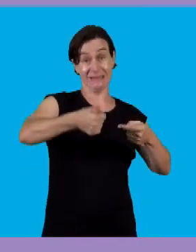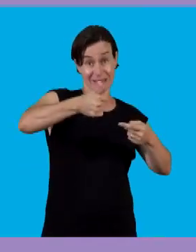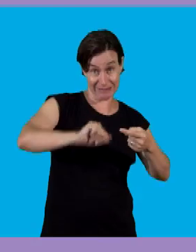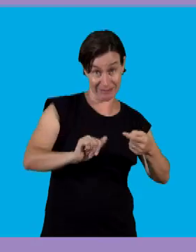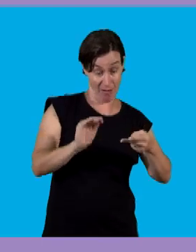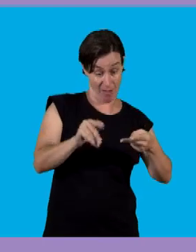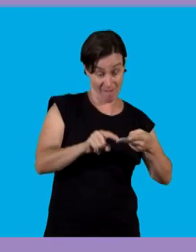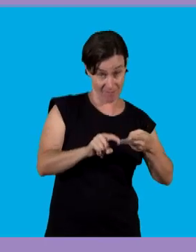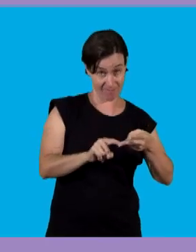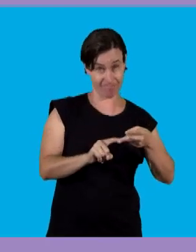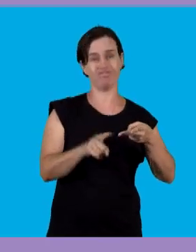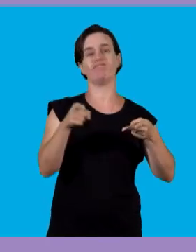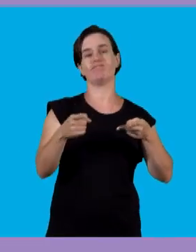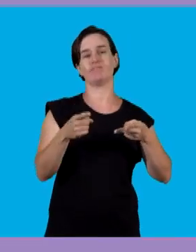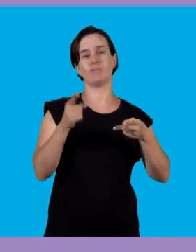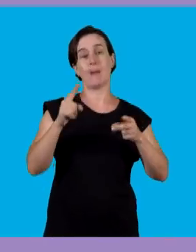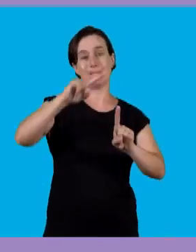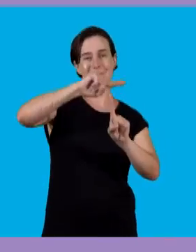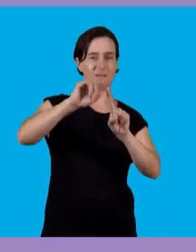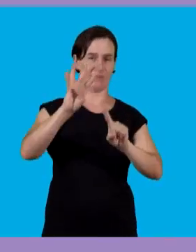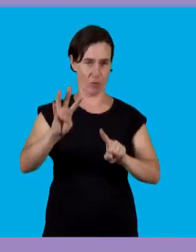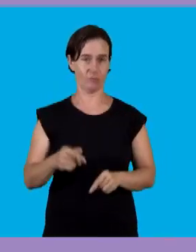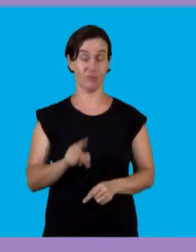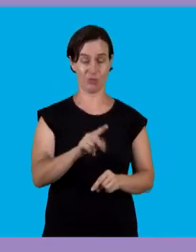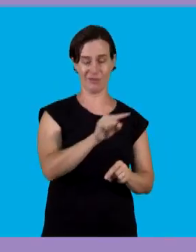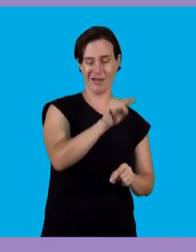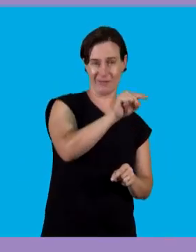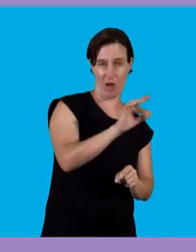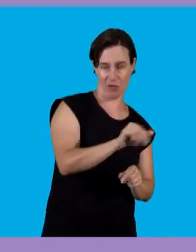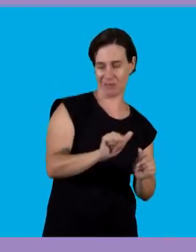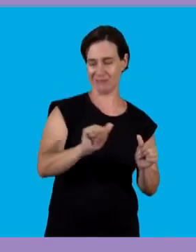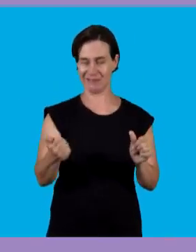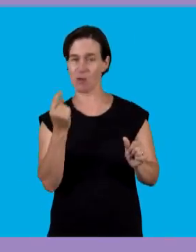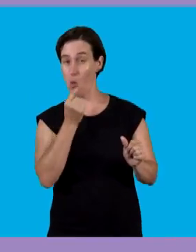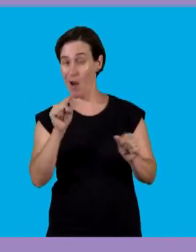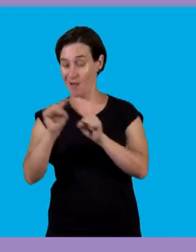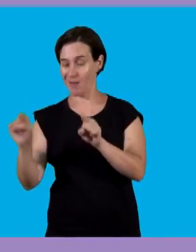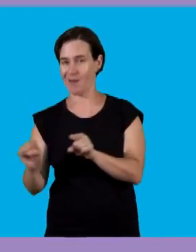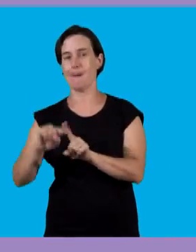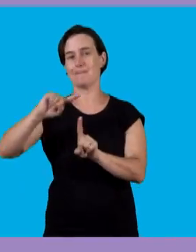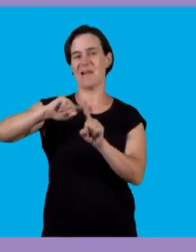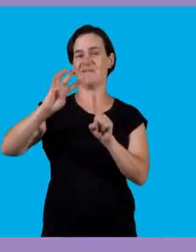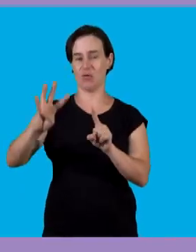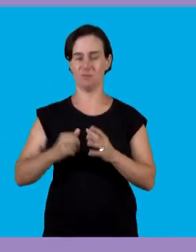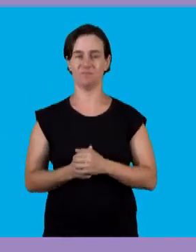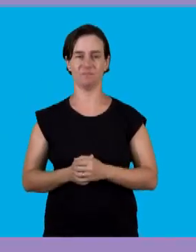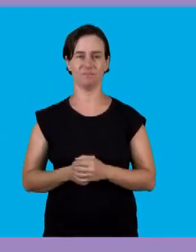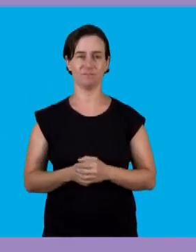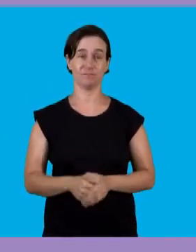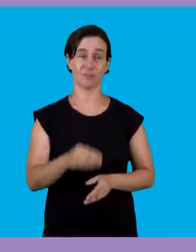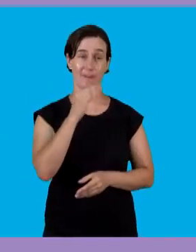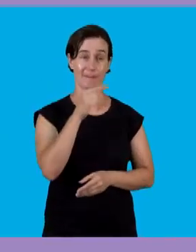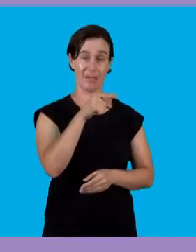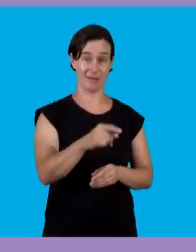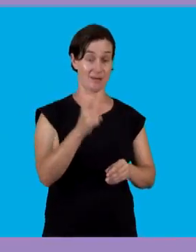then after that we are going to add 4. So let's get to those input values that are going